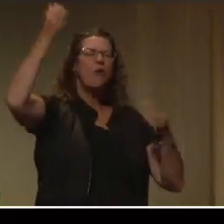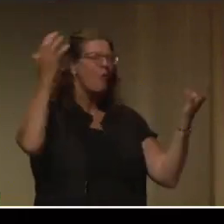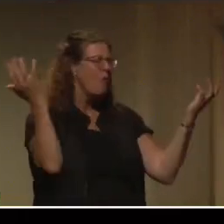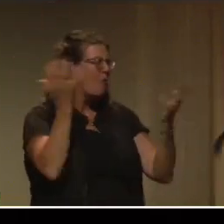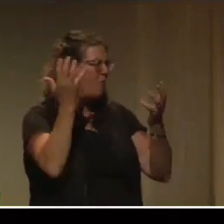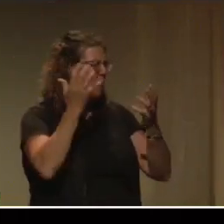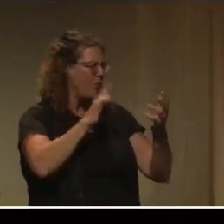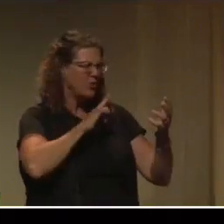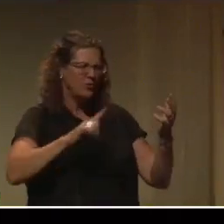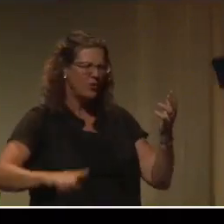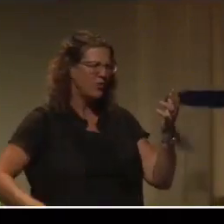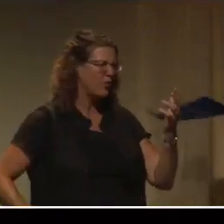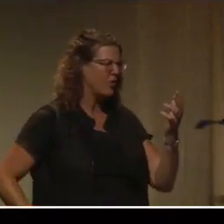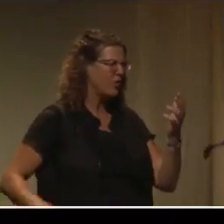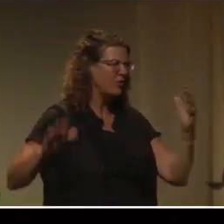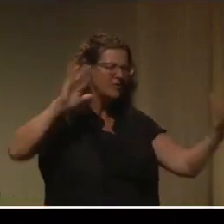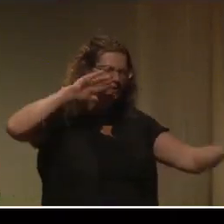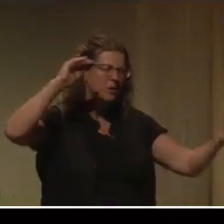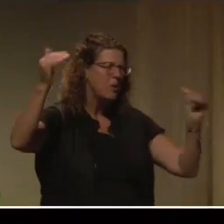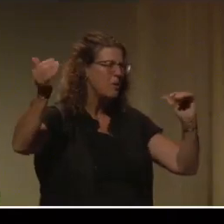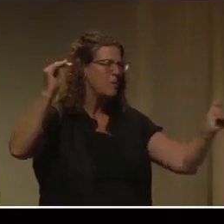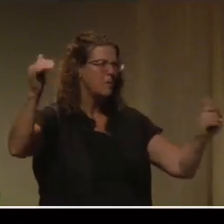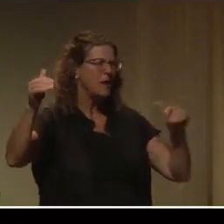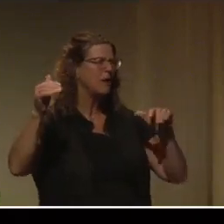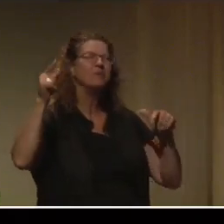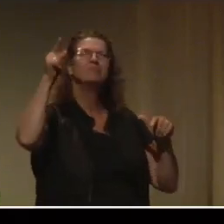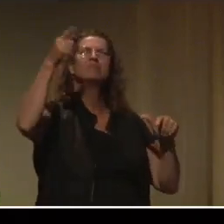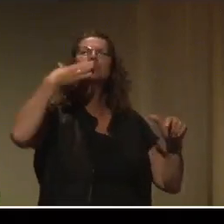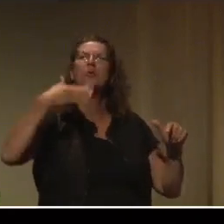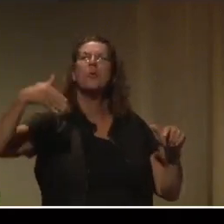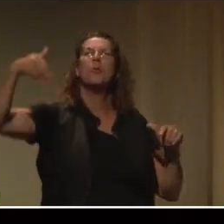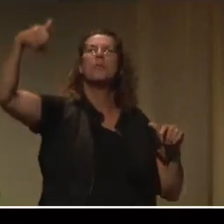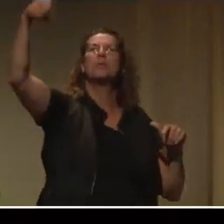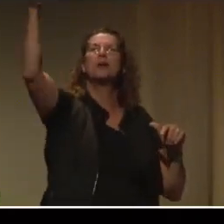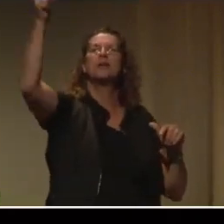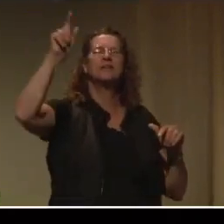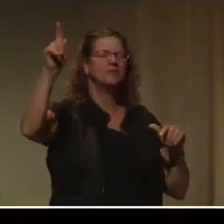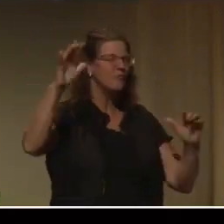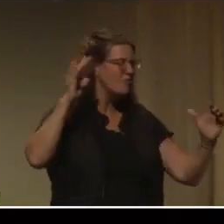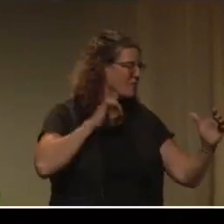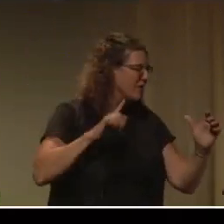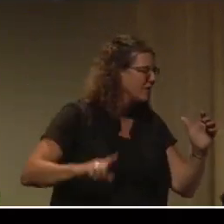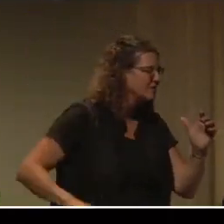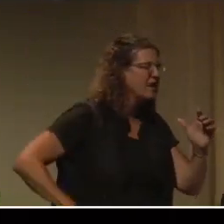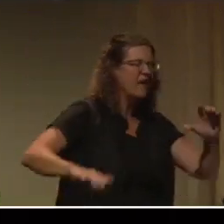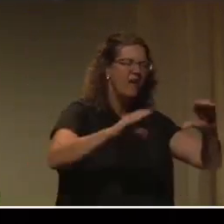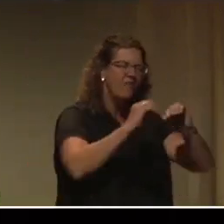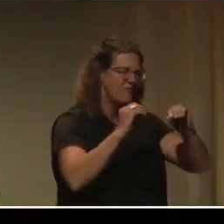Better than you, there's nothing better than you.